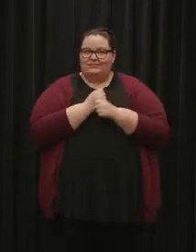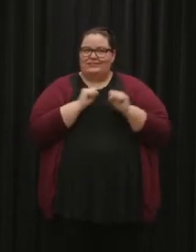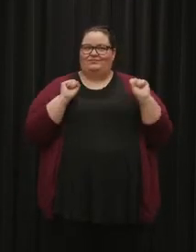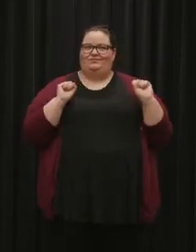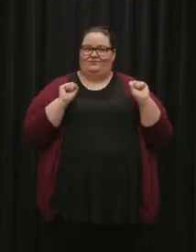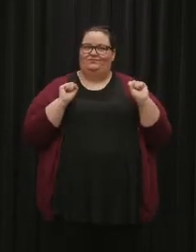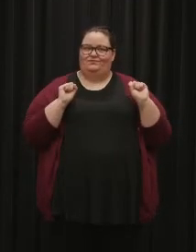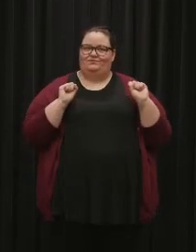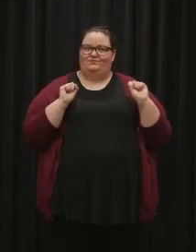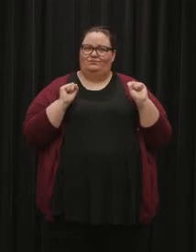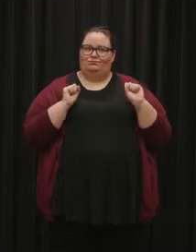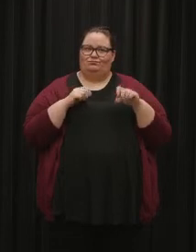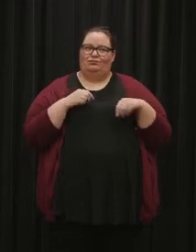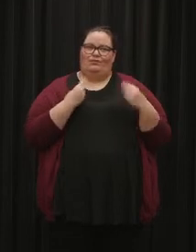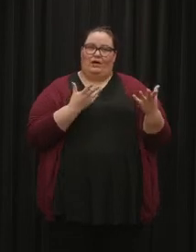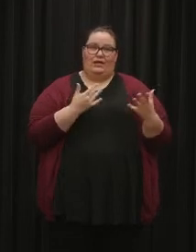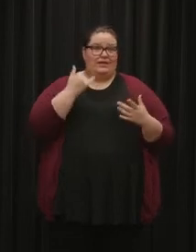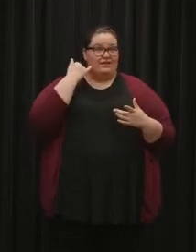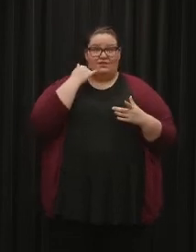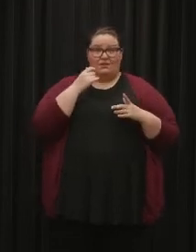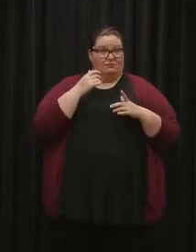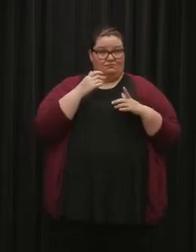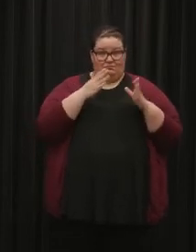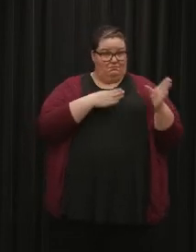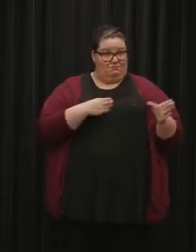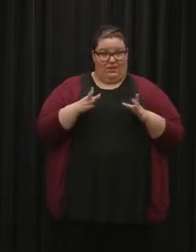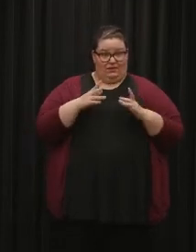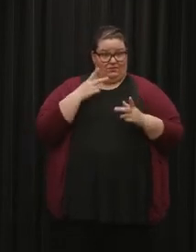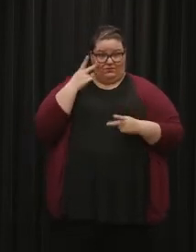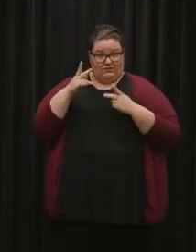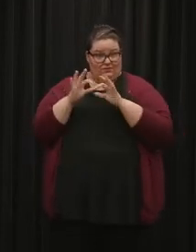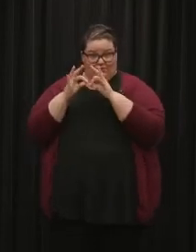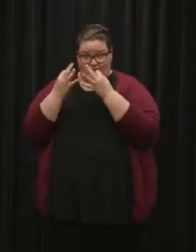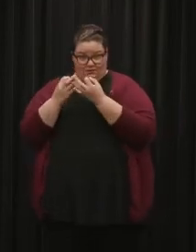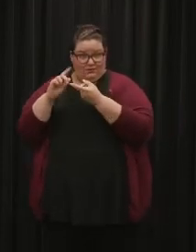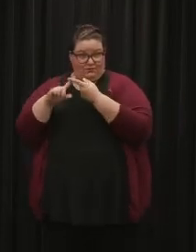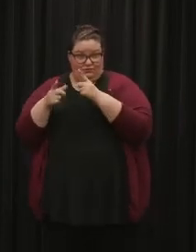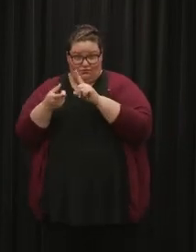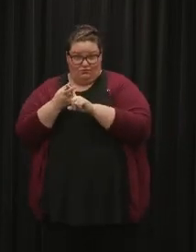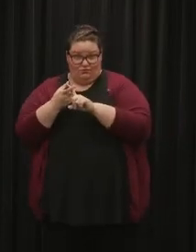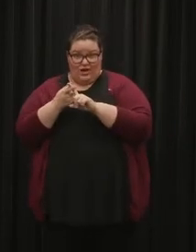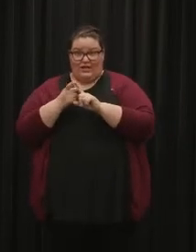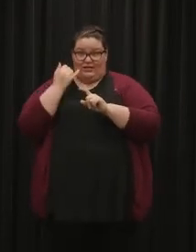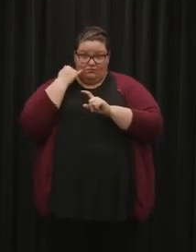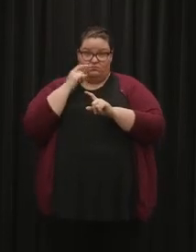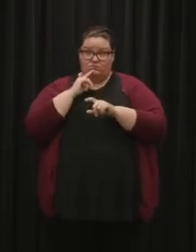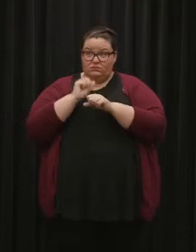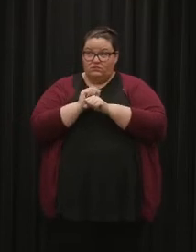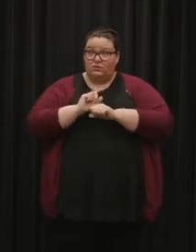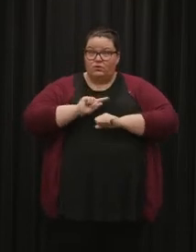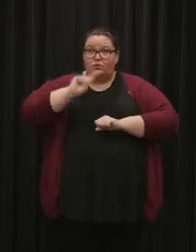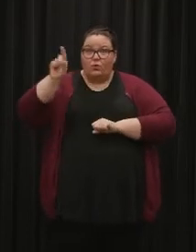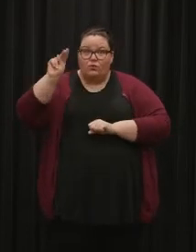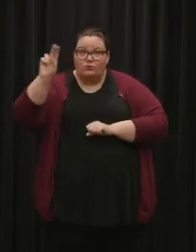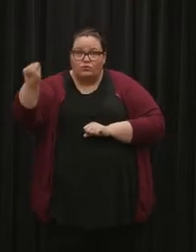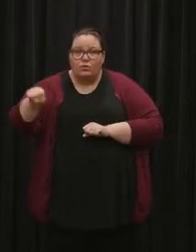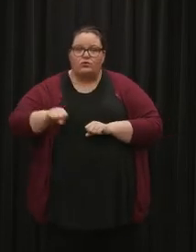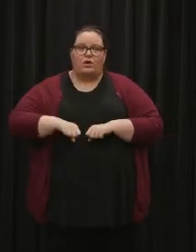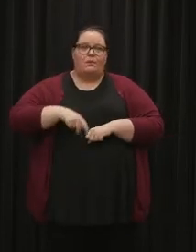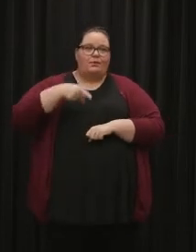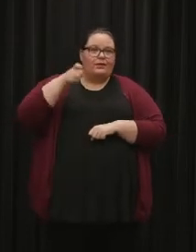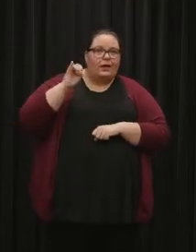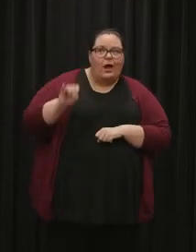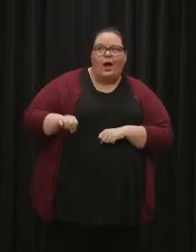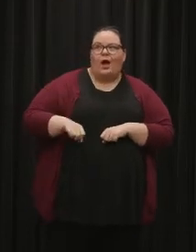safety. If you are planning to visit with family and friends outside of New Brunswick or are planning to have people visit you here, please ensure